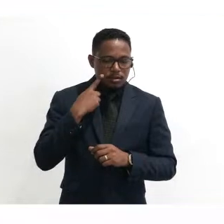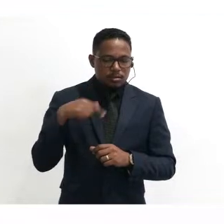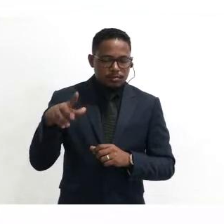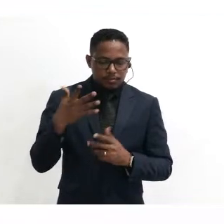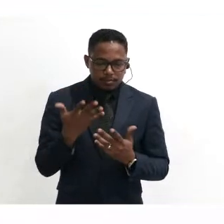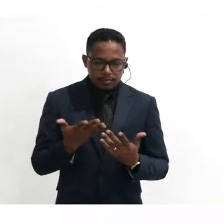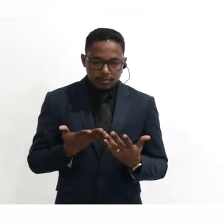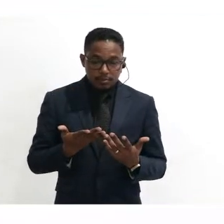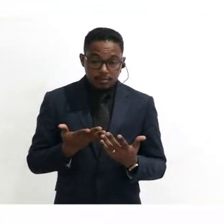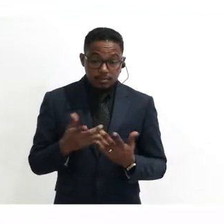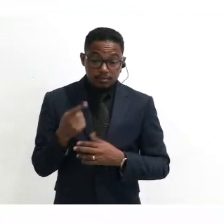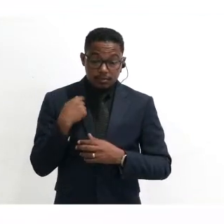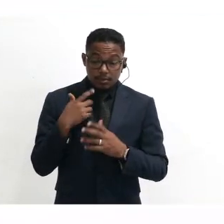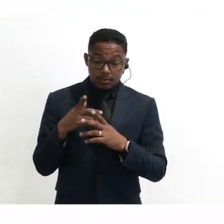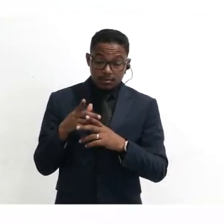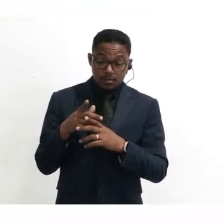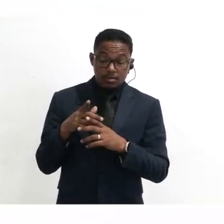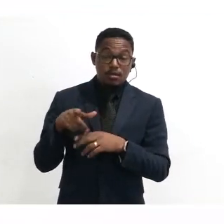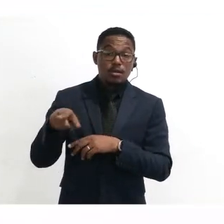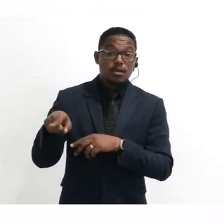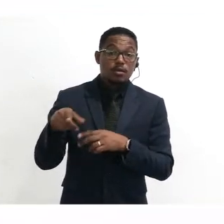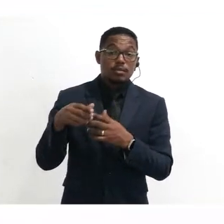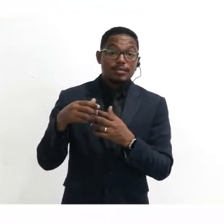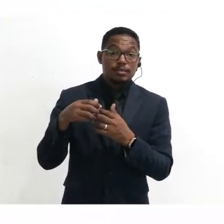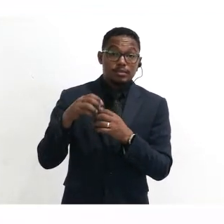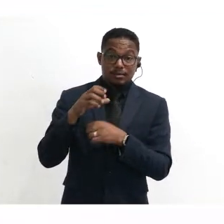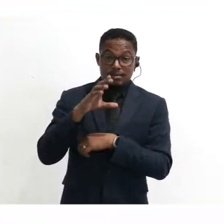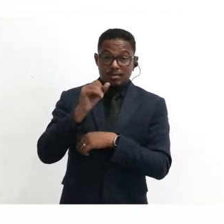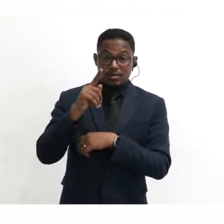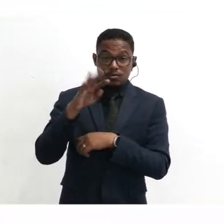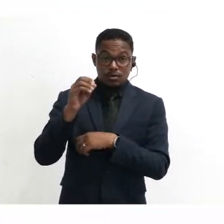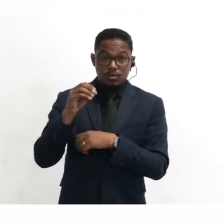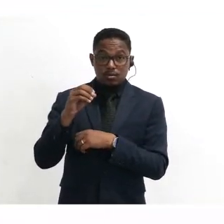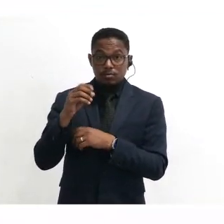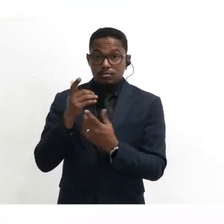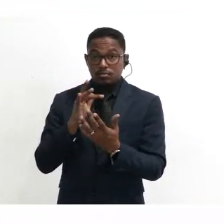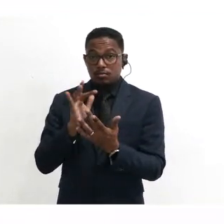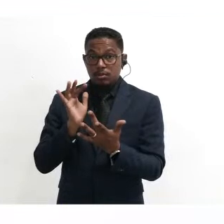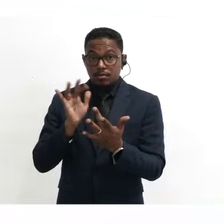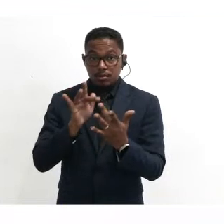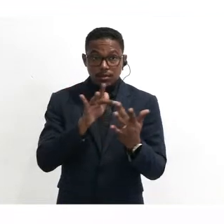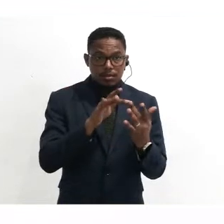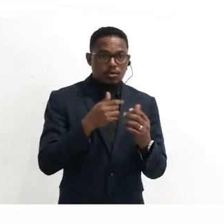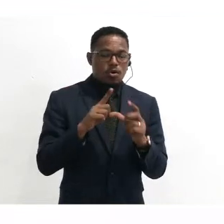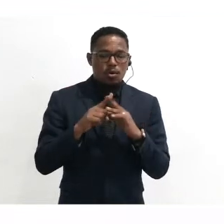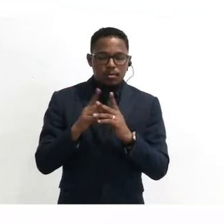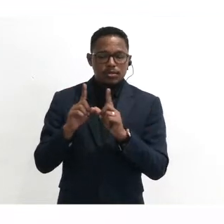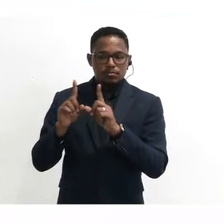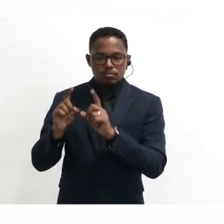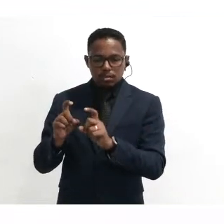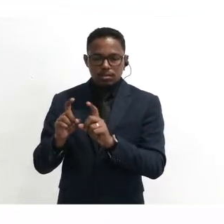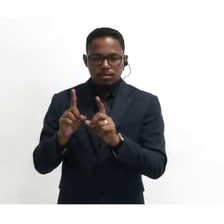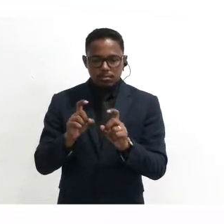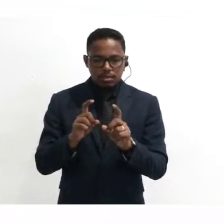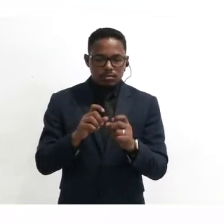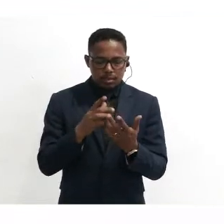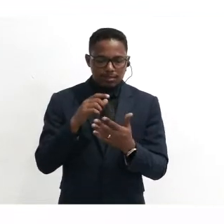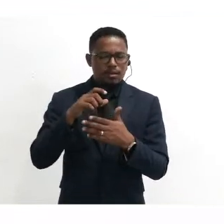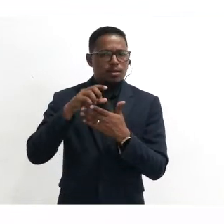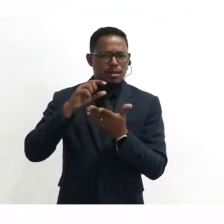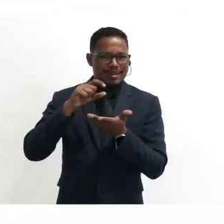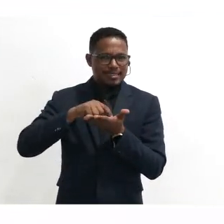these circuits and they fire up and internally test a lot of things in the chip before it's out of the wafer